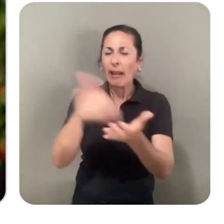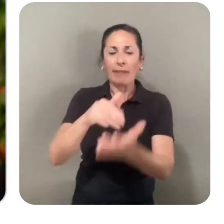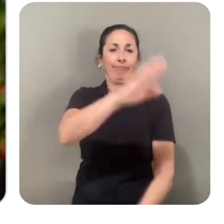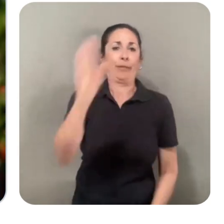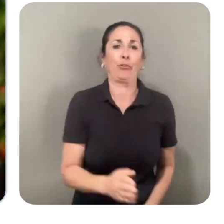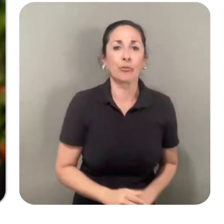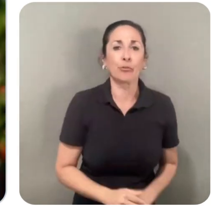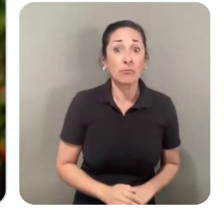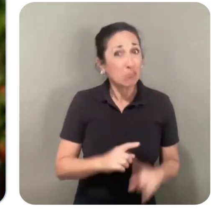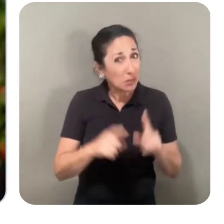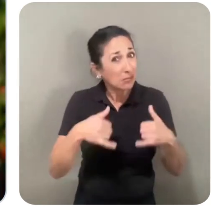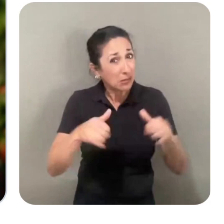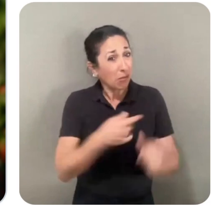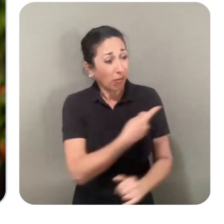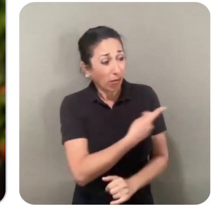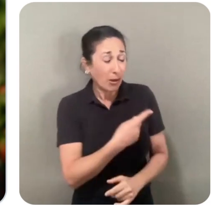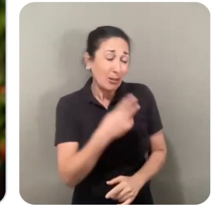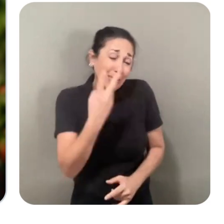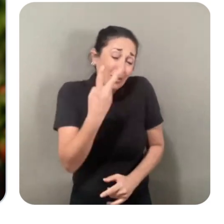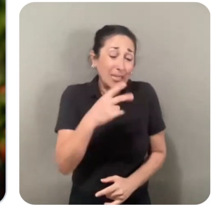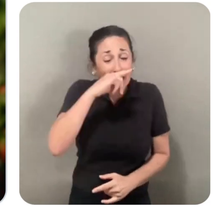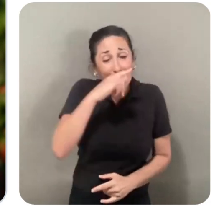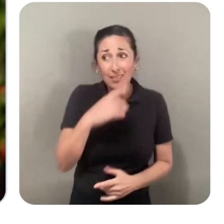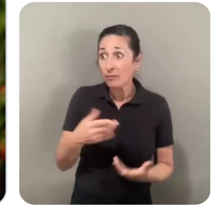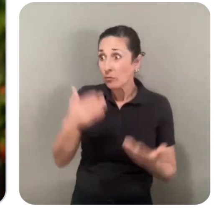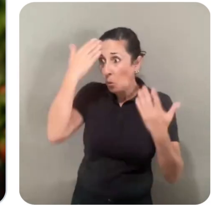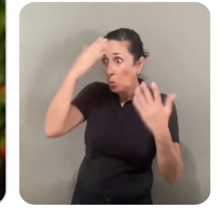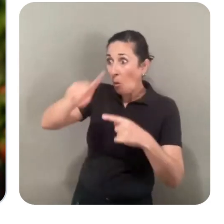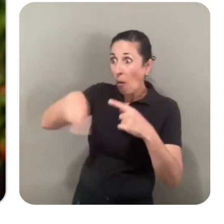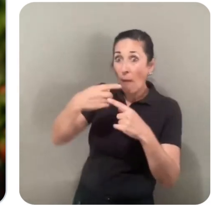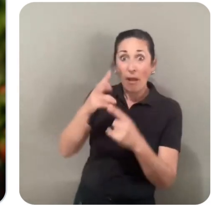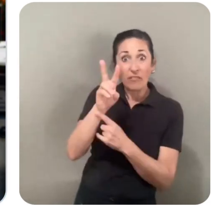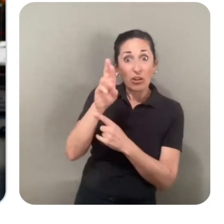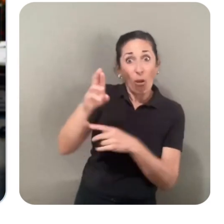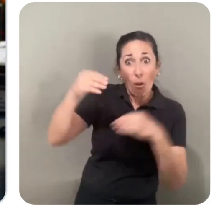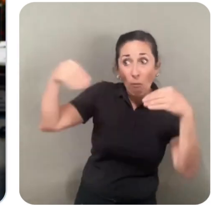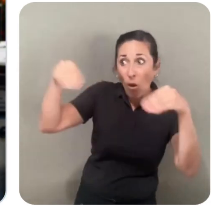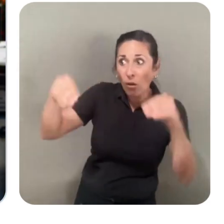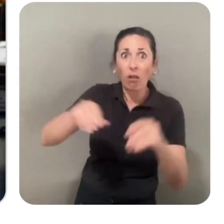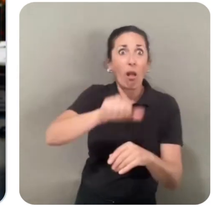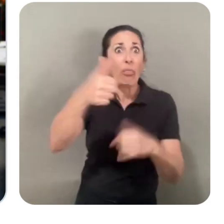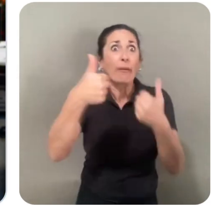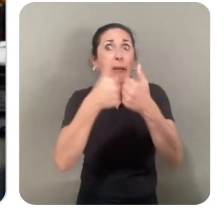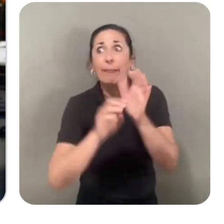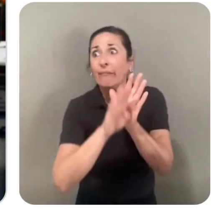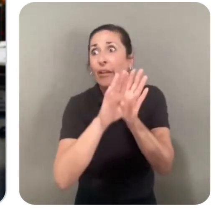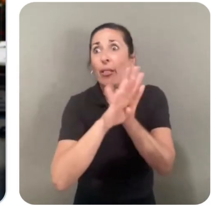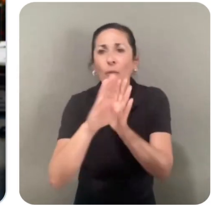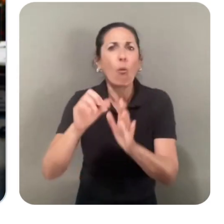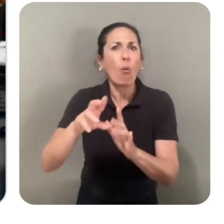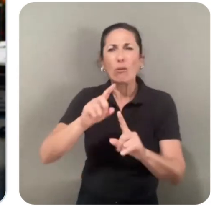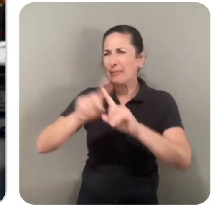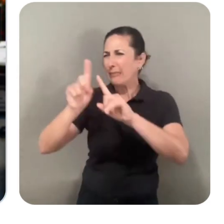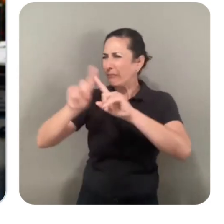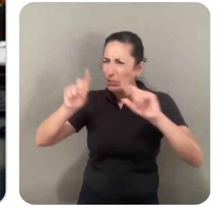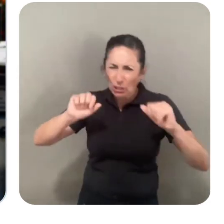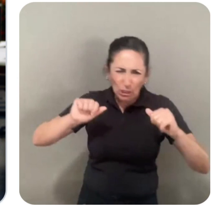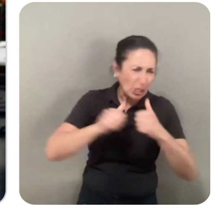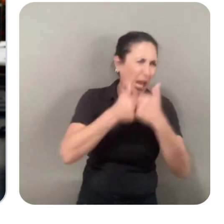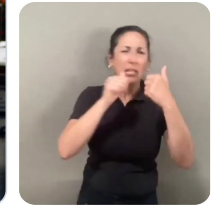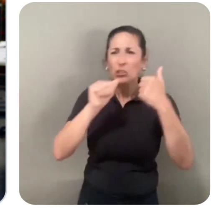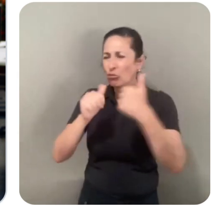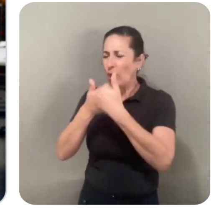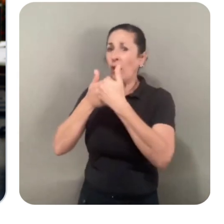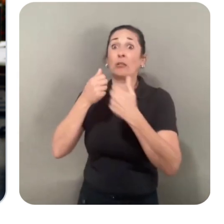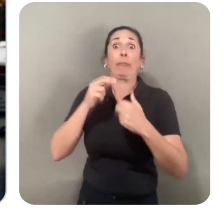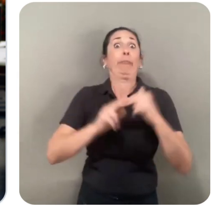still just two kids who knew nothing about the VR market, other game developers, or the numerous unique design challenges that come with